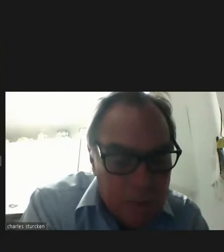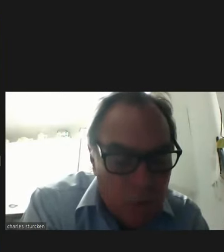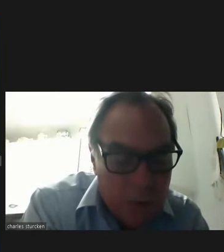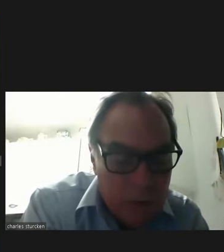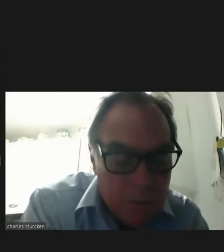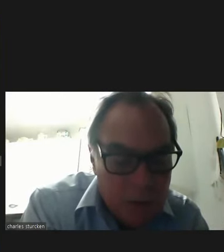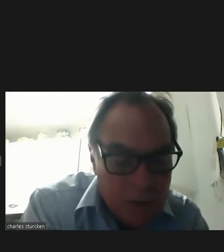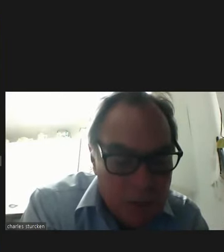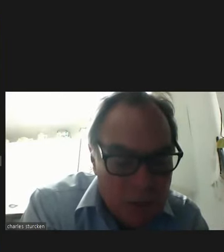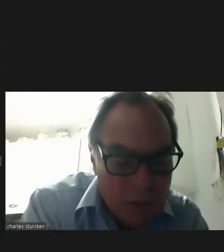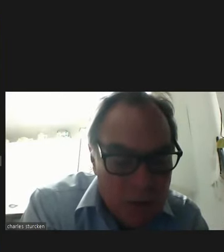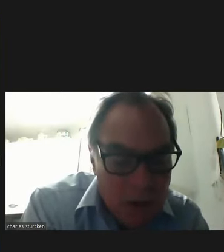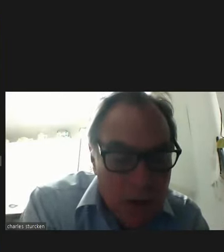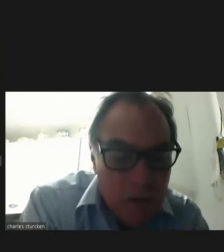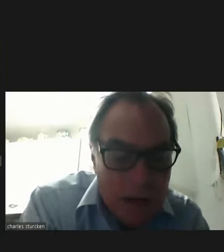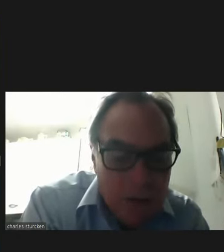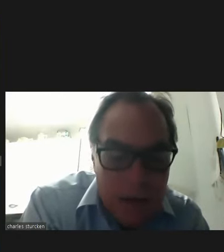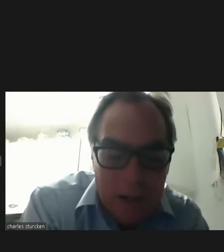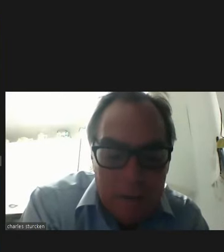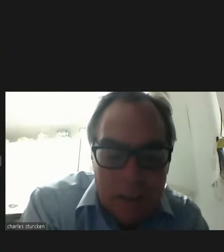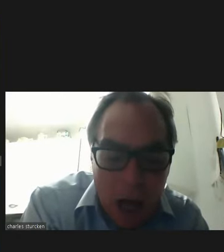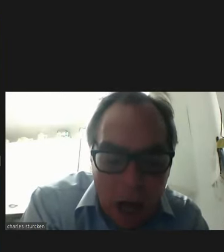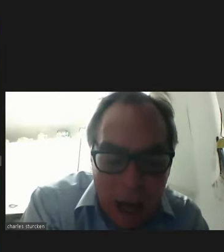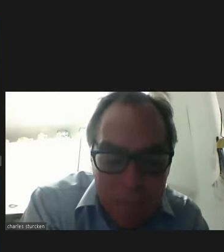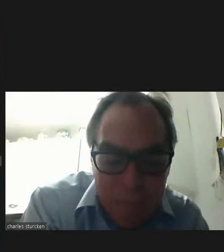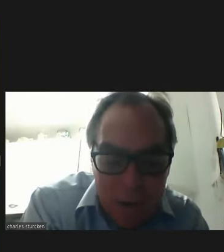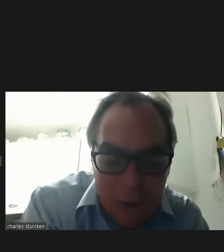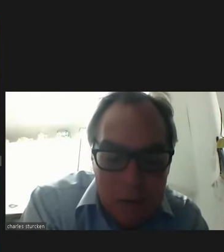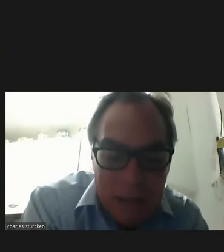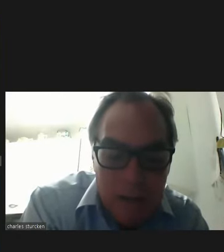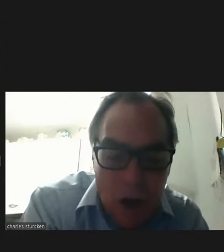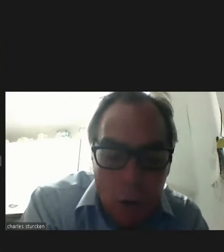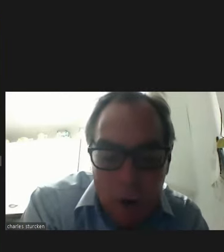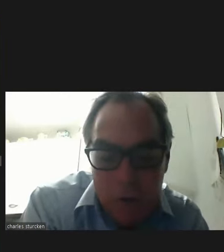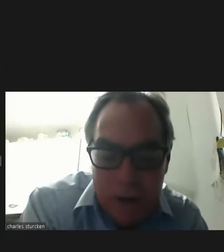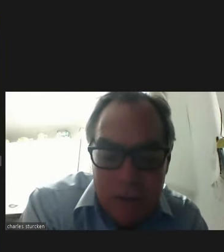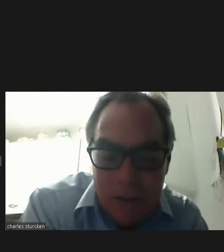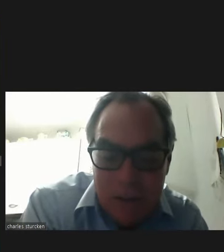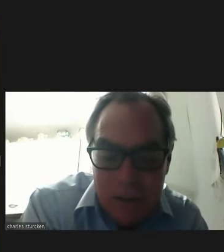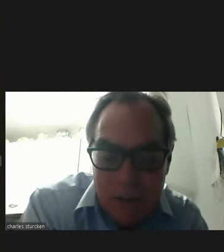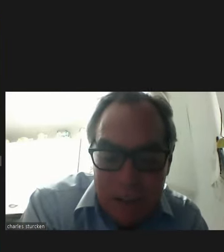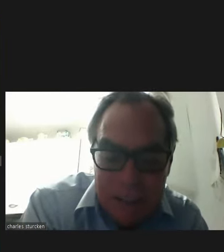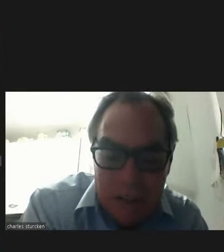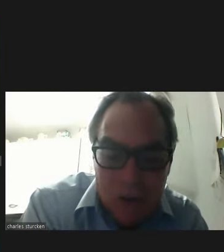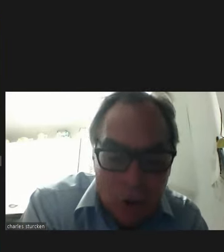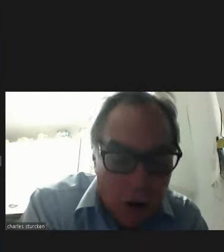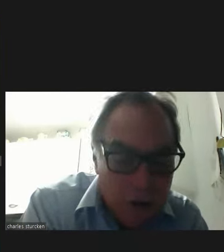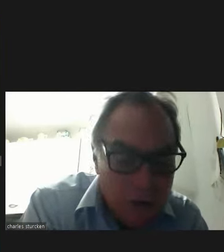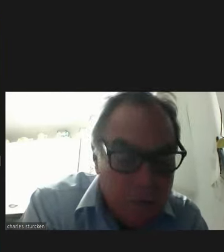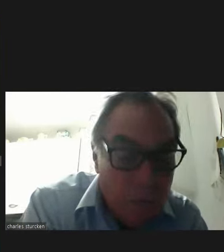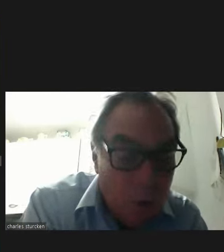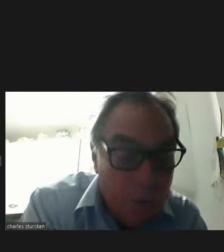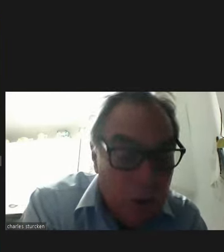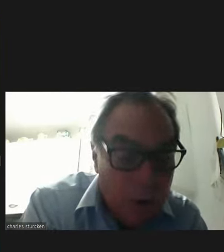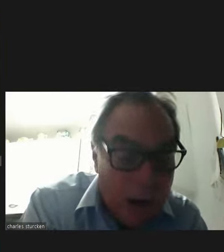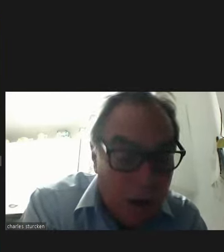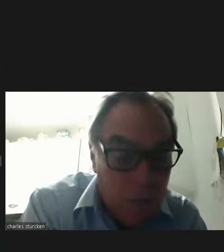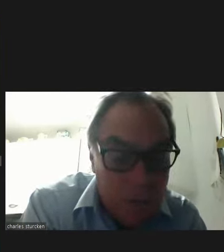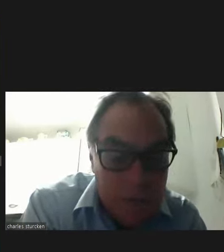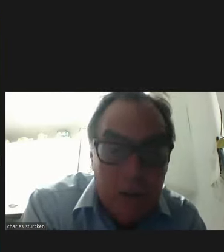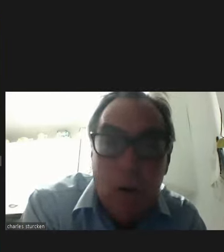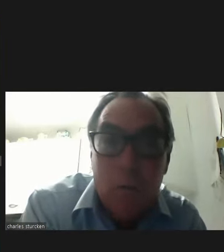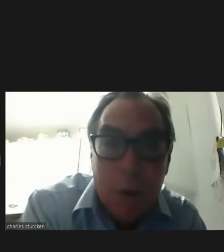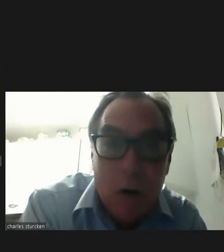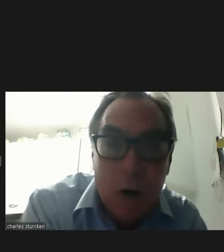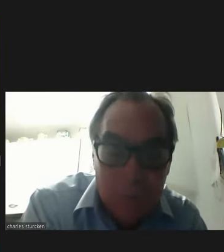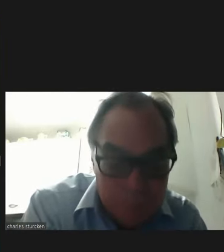that before in her presentation. The rationale at the time was that no other residents in the city get charged for moving around